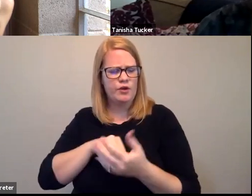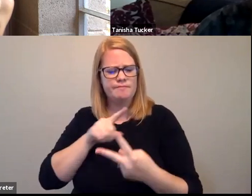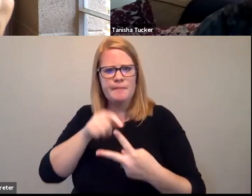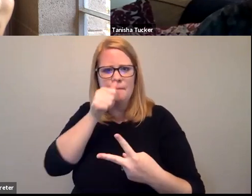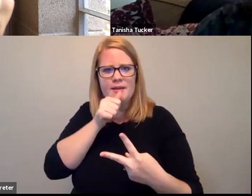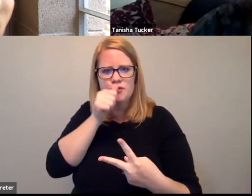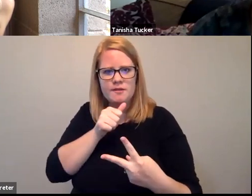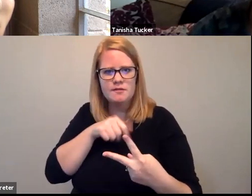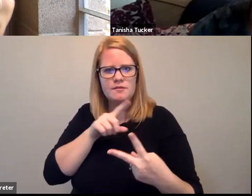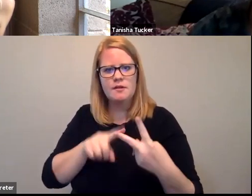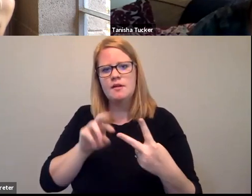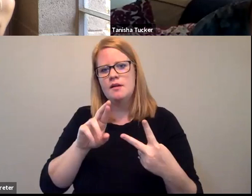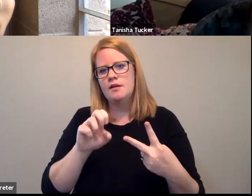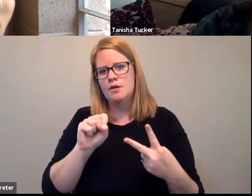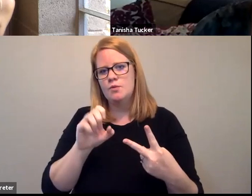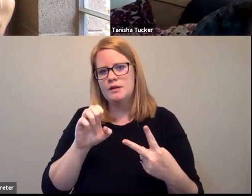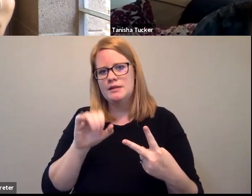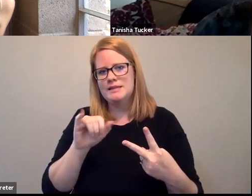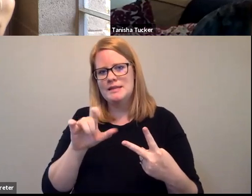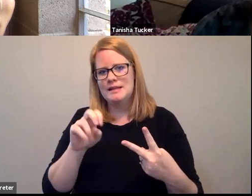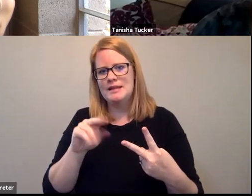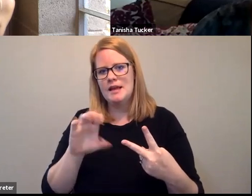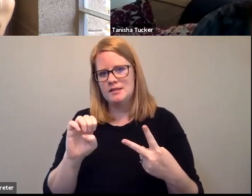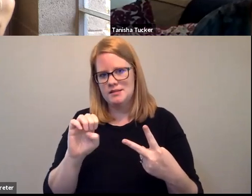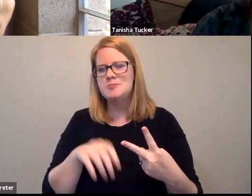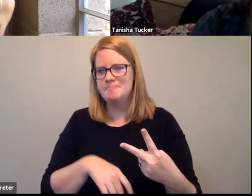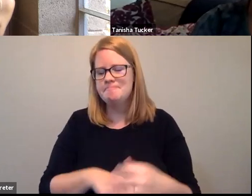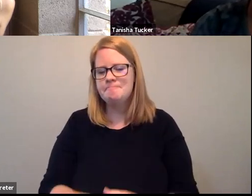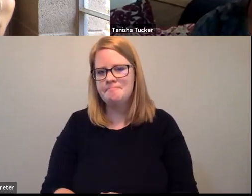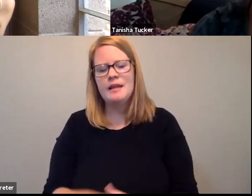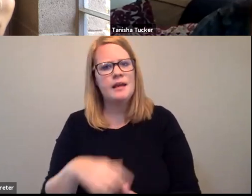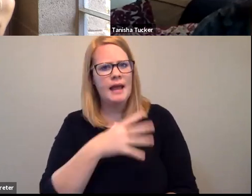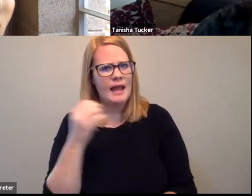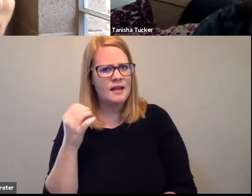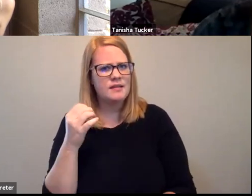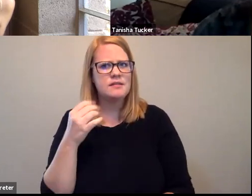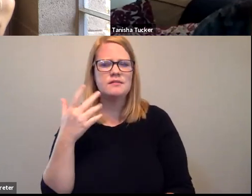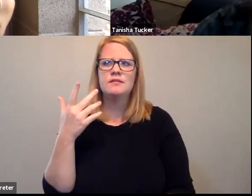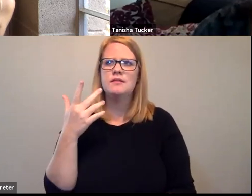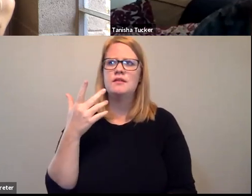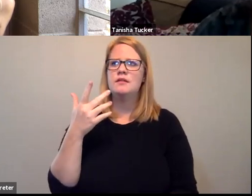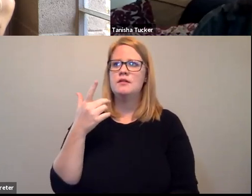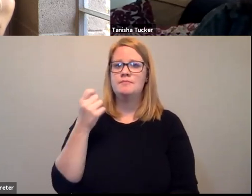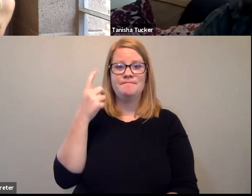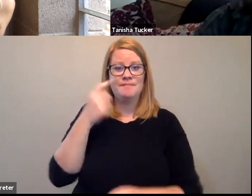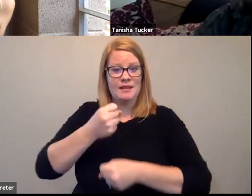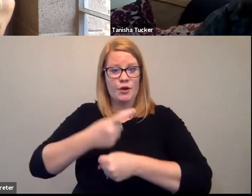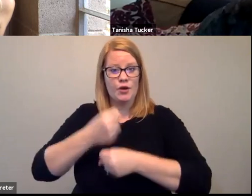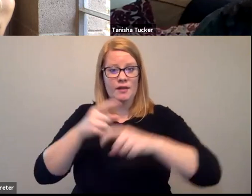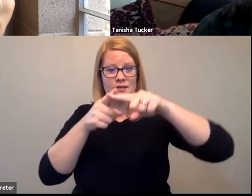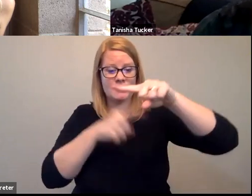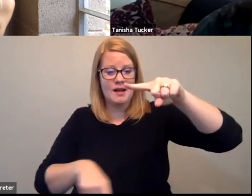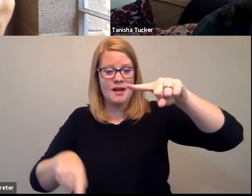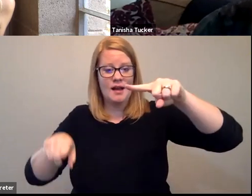from them, and also, you can't rush the seasons. They're ready when